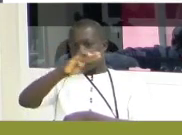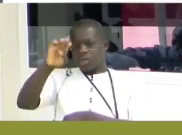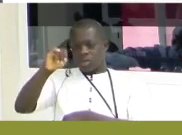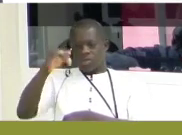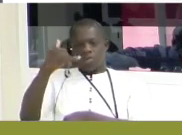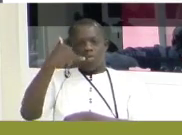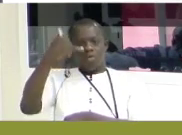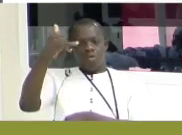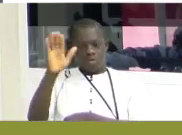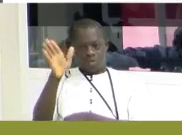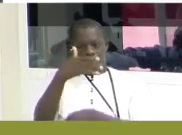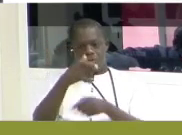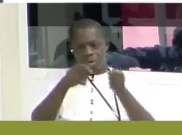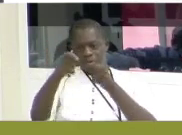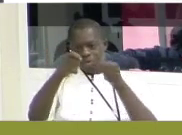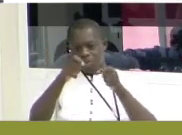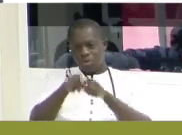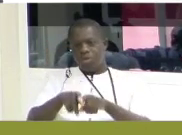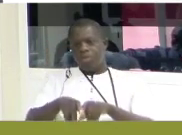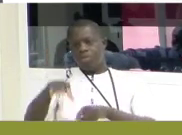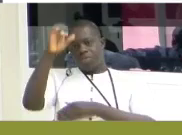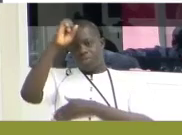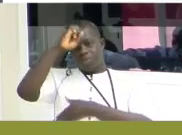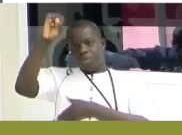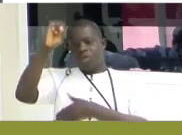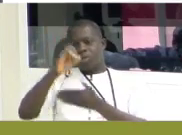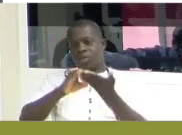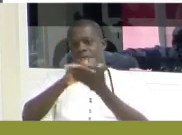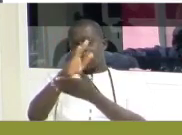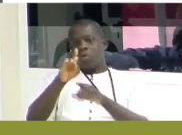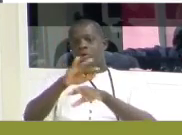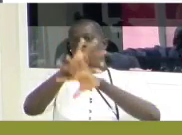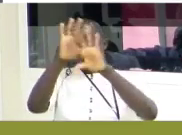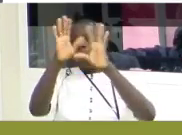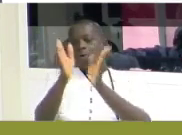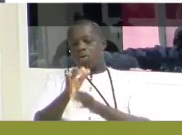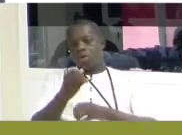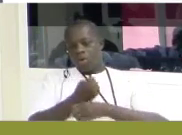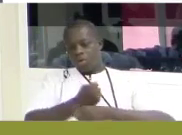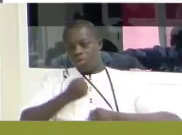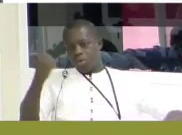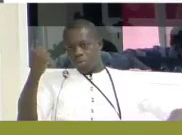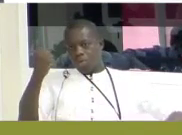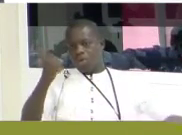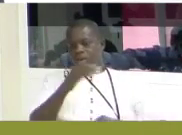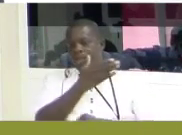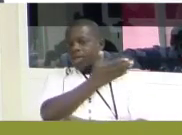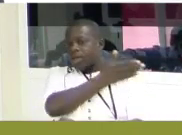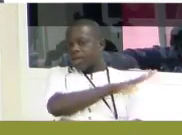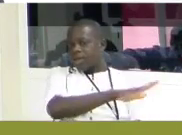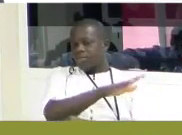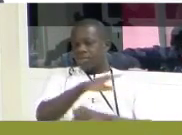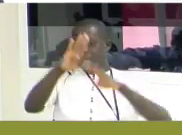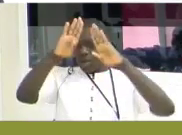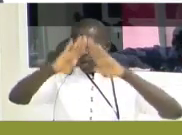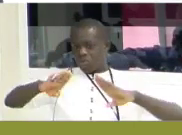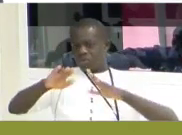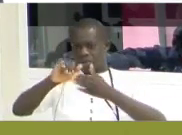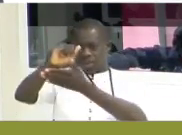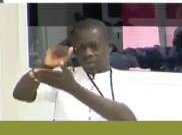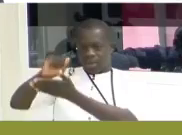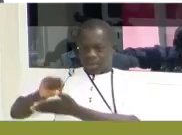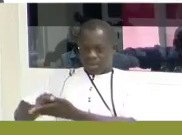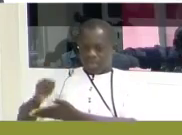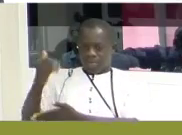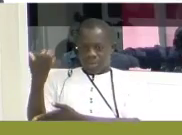assigned by the president, but they should hand over their weapons. They should leave their weapons to the armory. They were 4